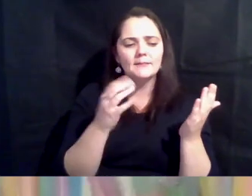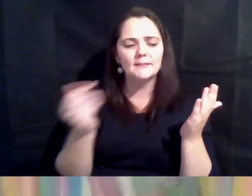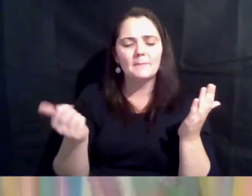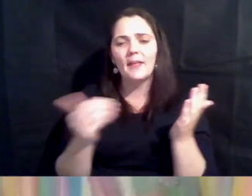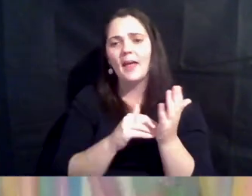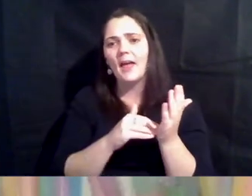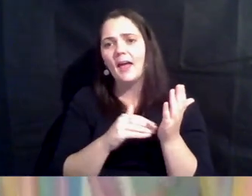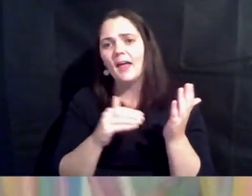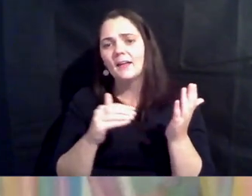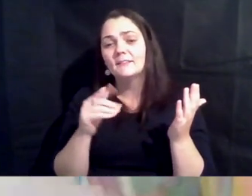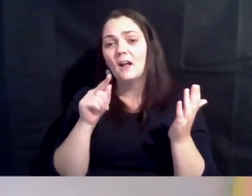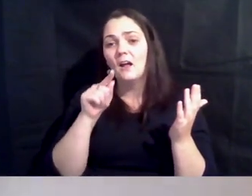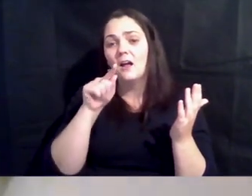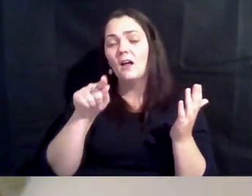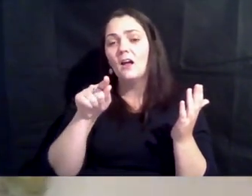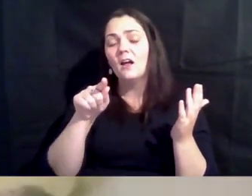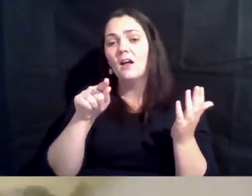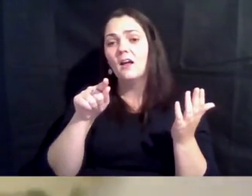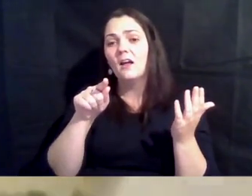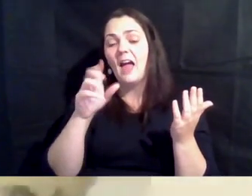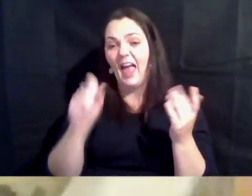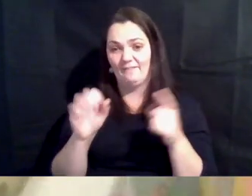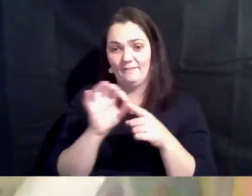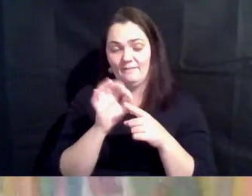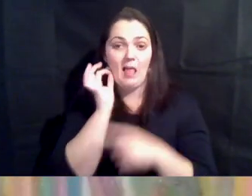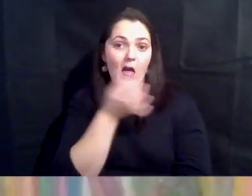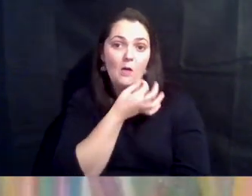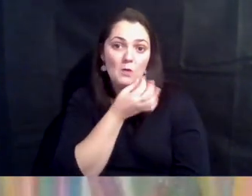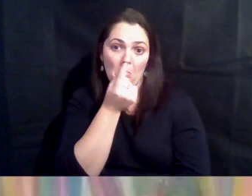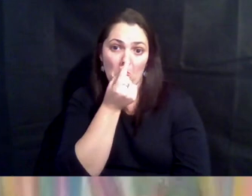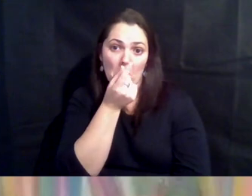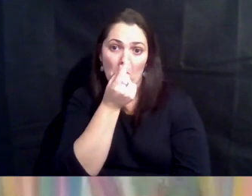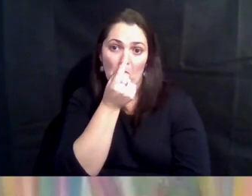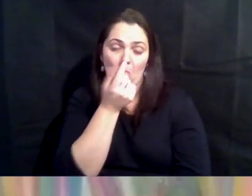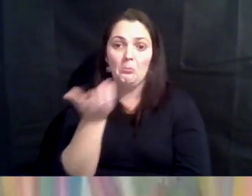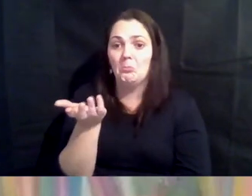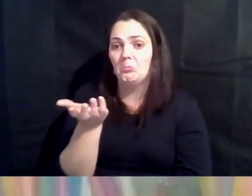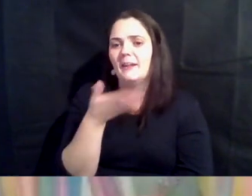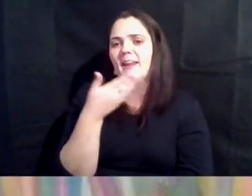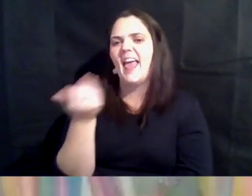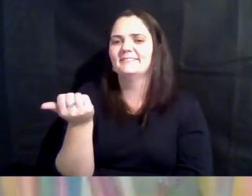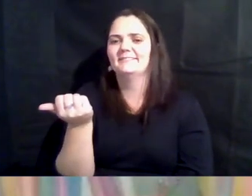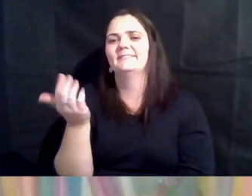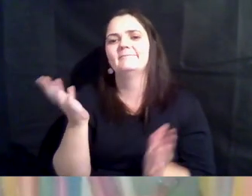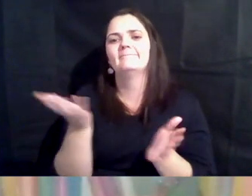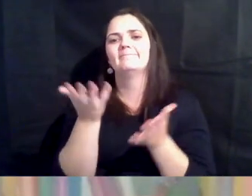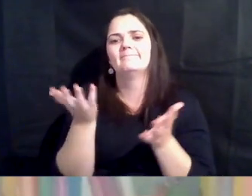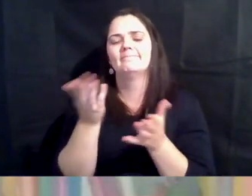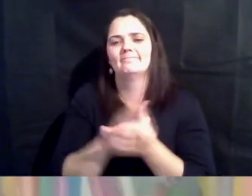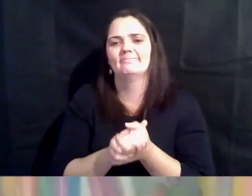my cover. Oh, I know it's just houseplants, but there's some flowers here. That could be a pretty nice vibe. Let's do